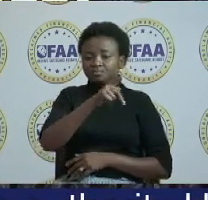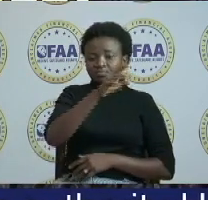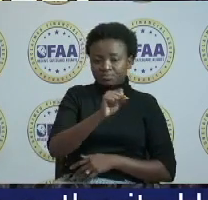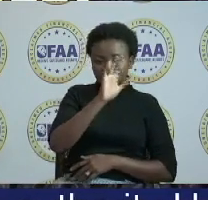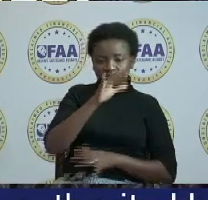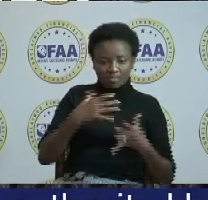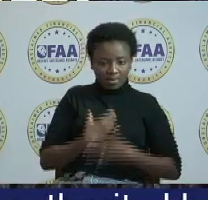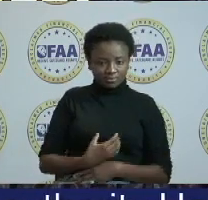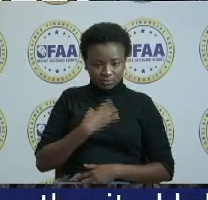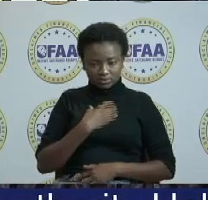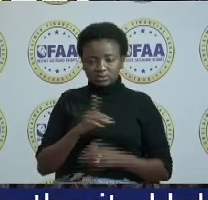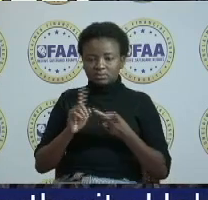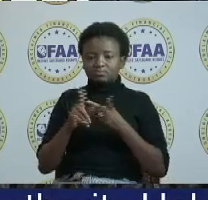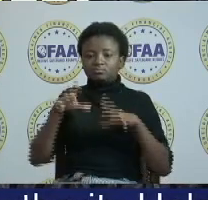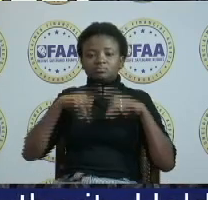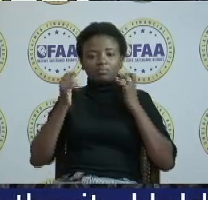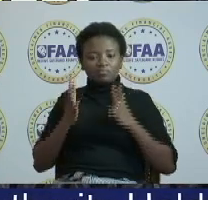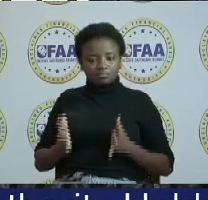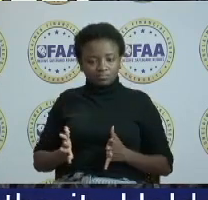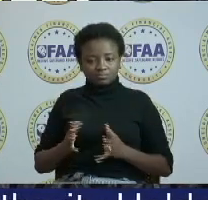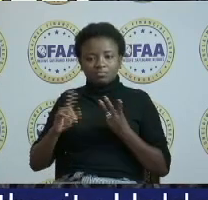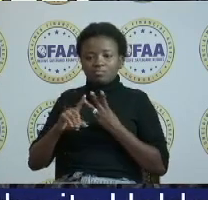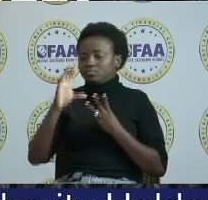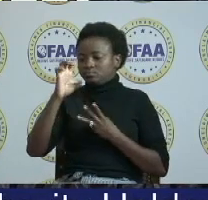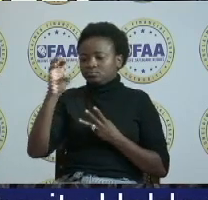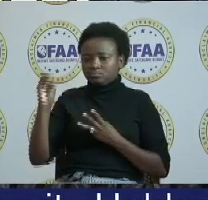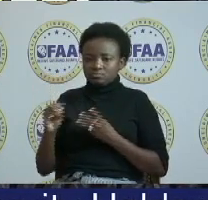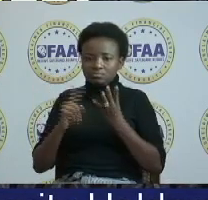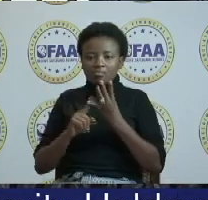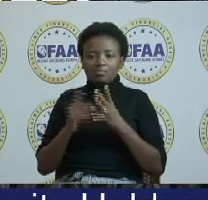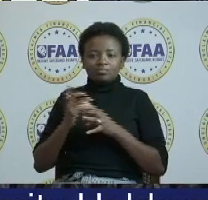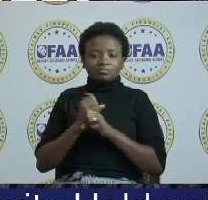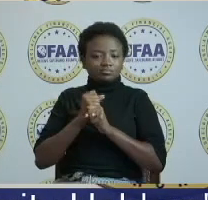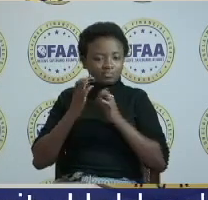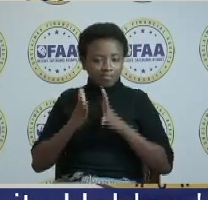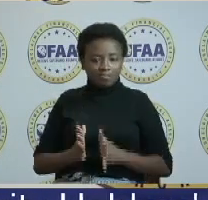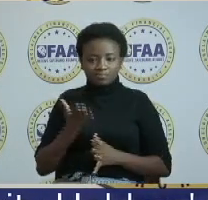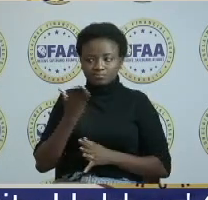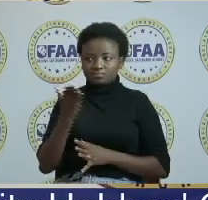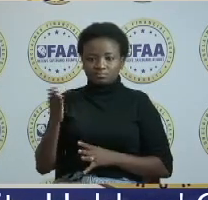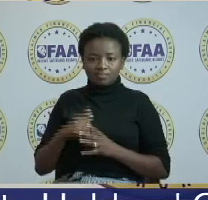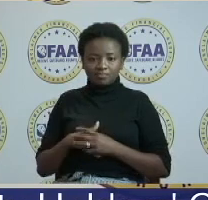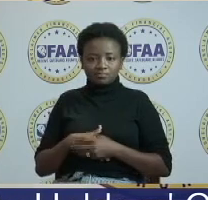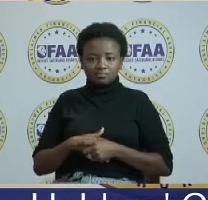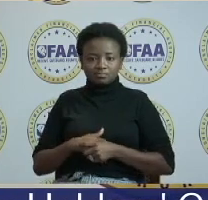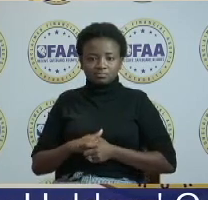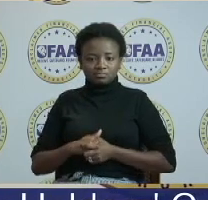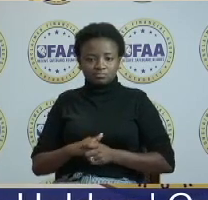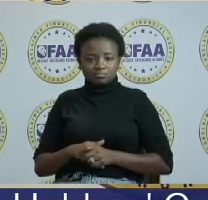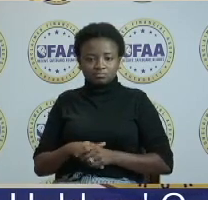Dr. Muya, our chairman, our CEO, and our stakeholders present, good